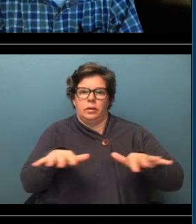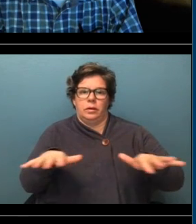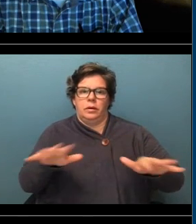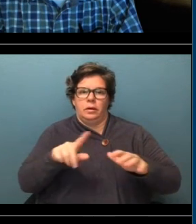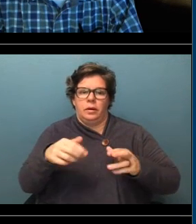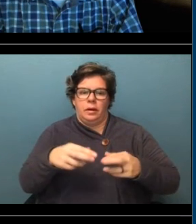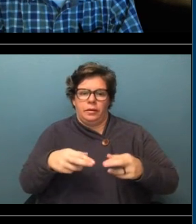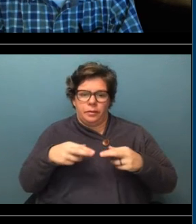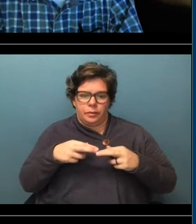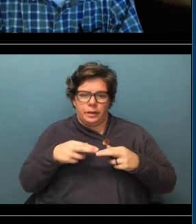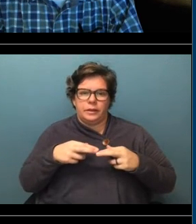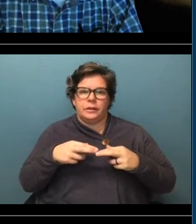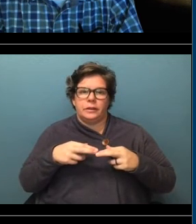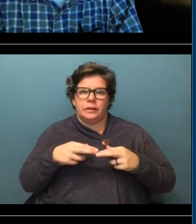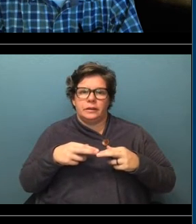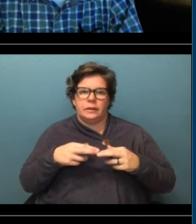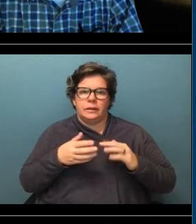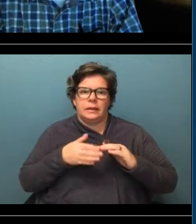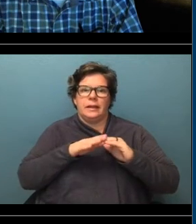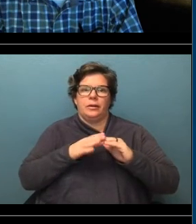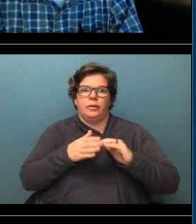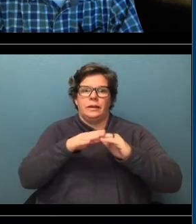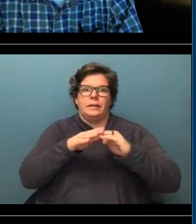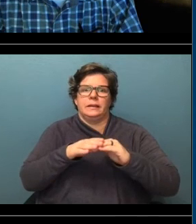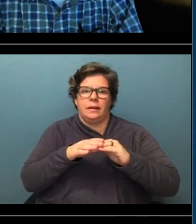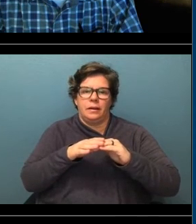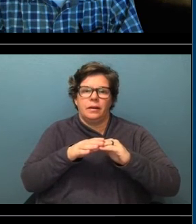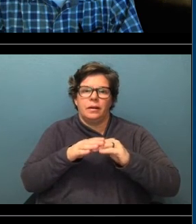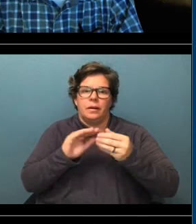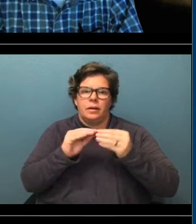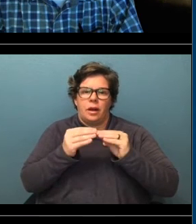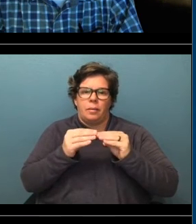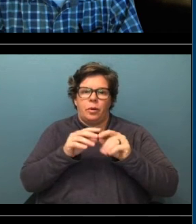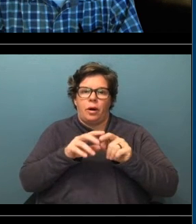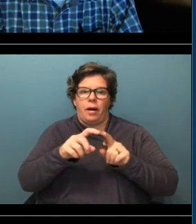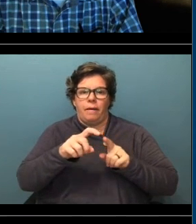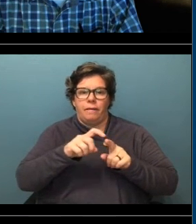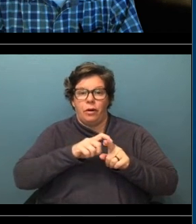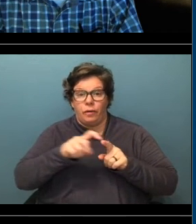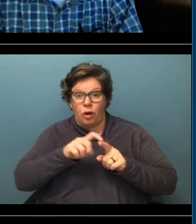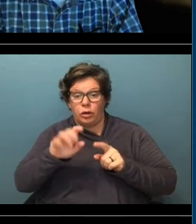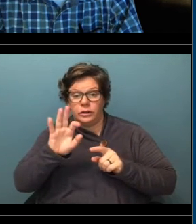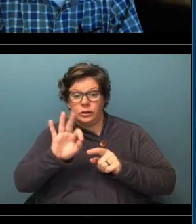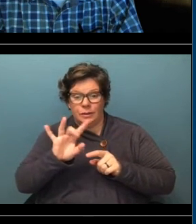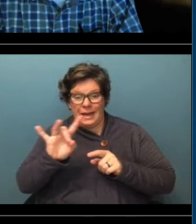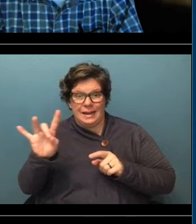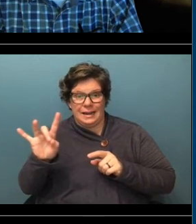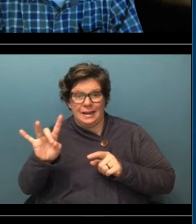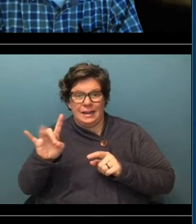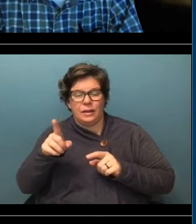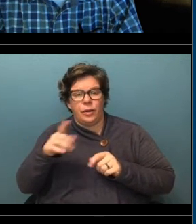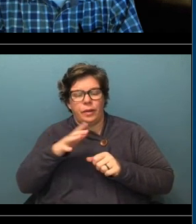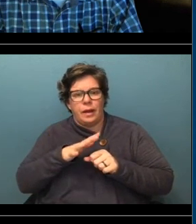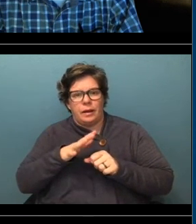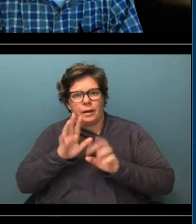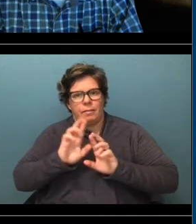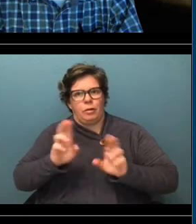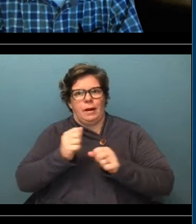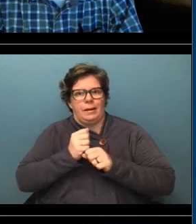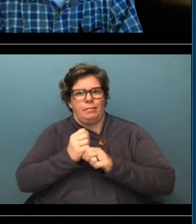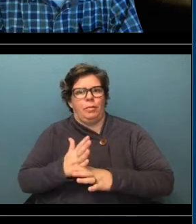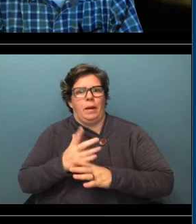regions, kind of increasing in number of calls to the hotline so that they can adequately prepare themselves for